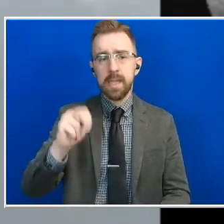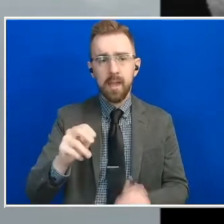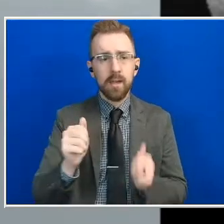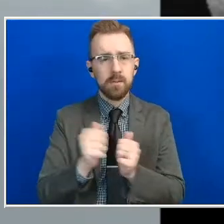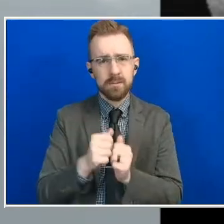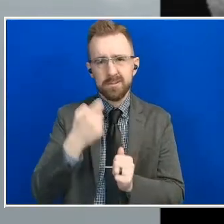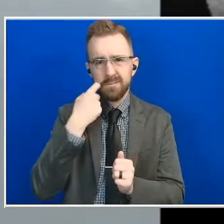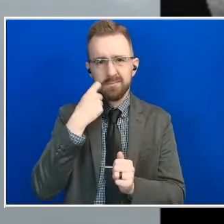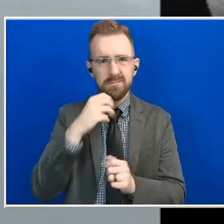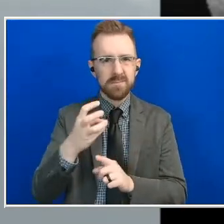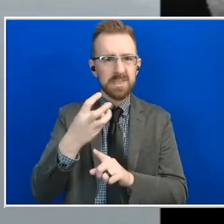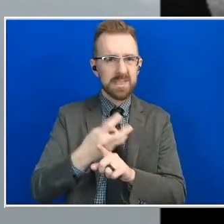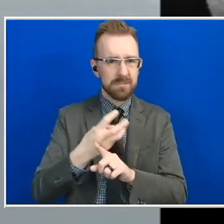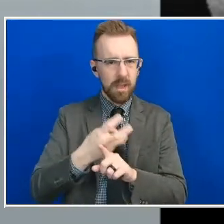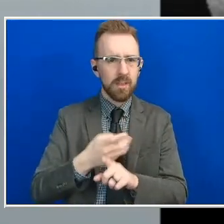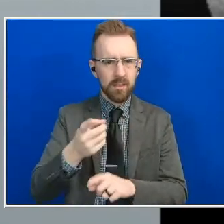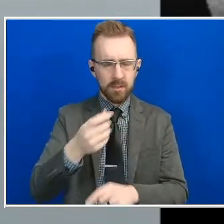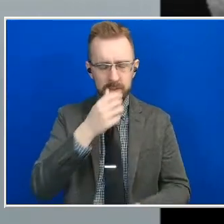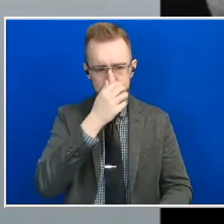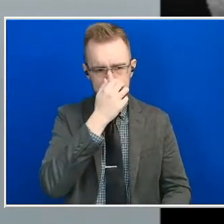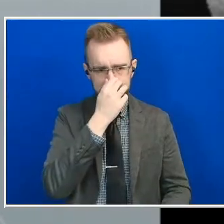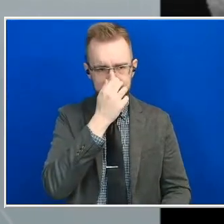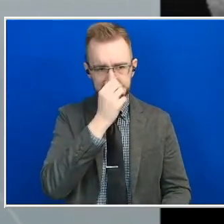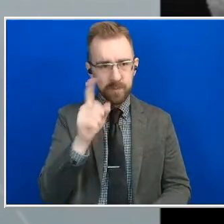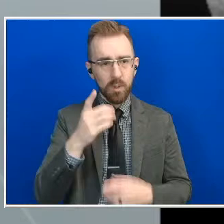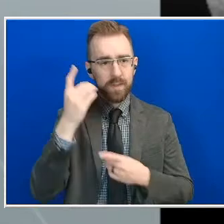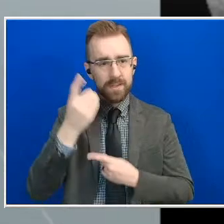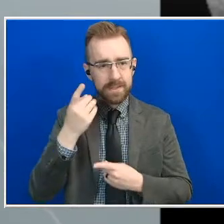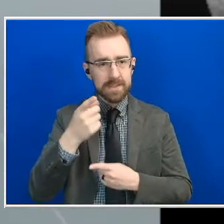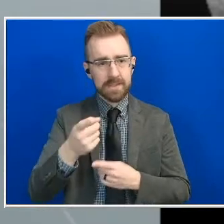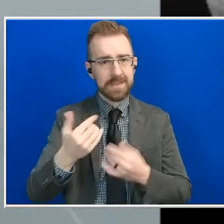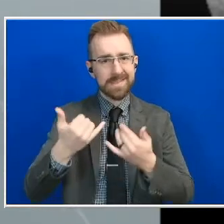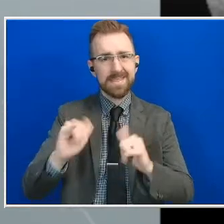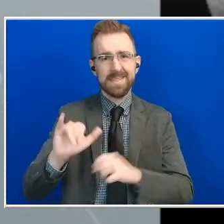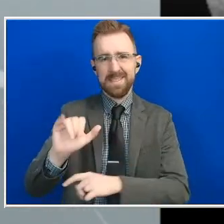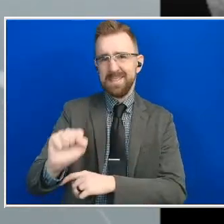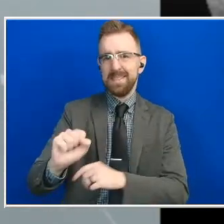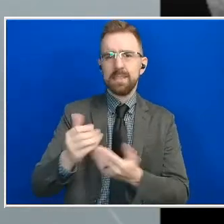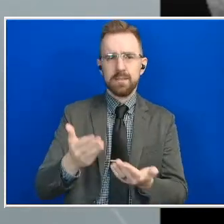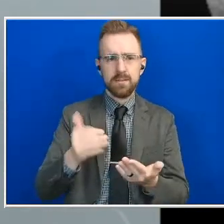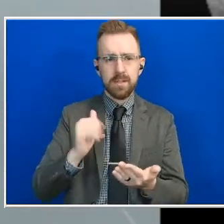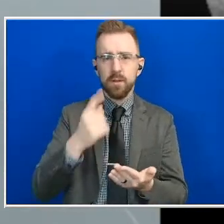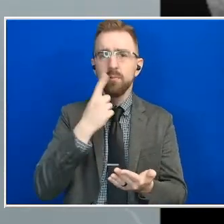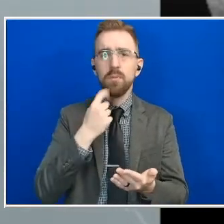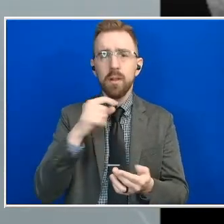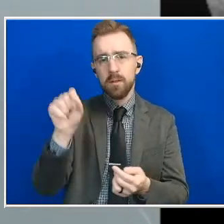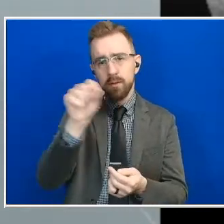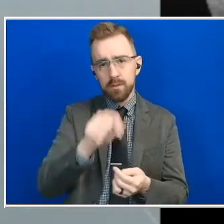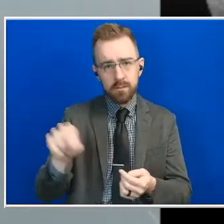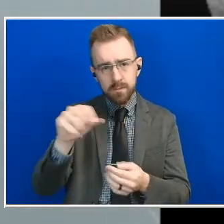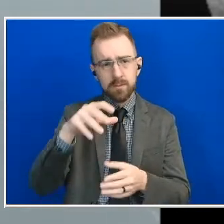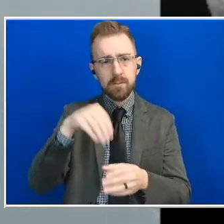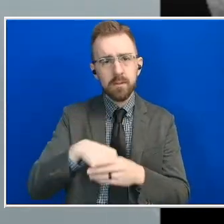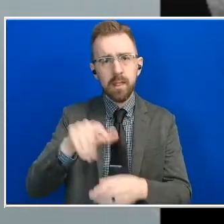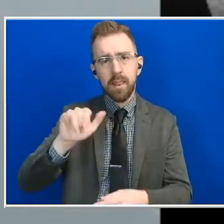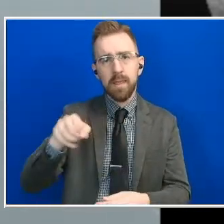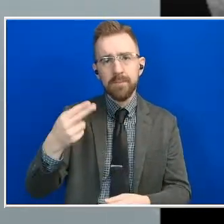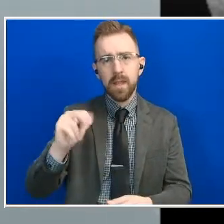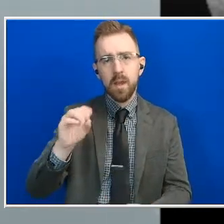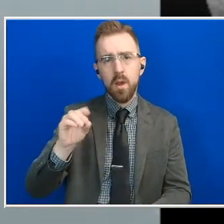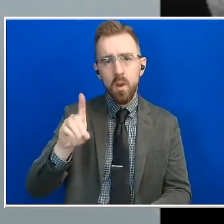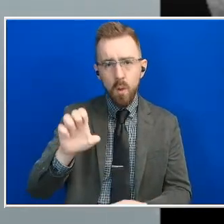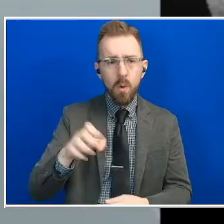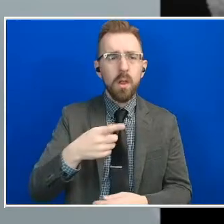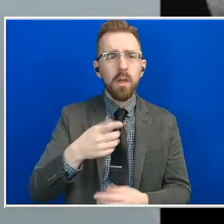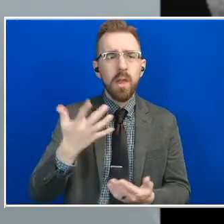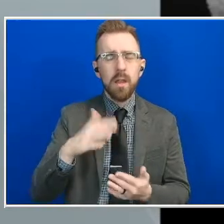Kyle, and this is where the disease basically still is. And that red circle is encompassing a lymph node sort of